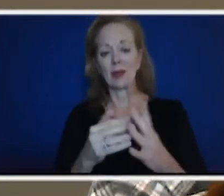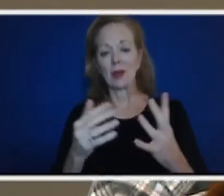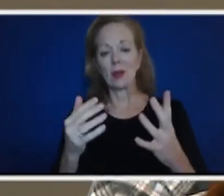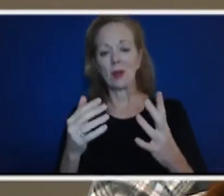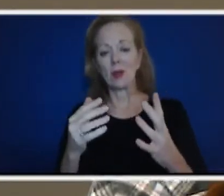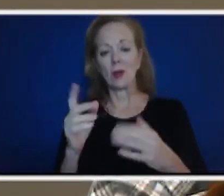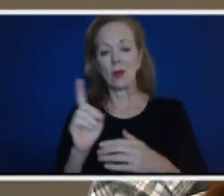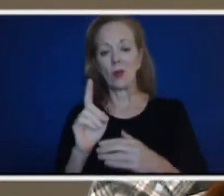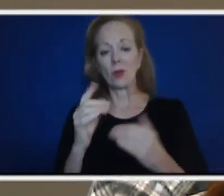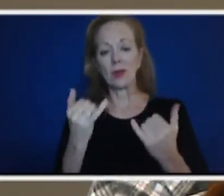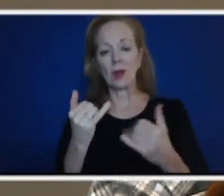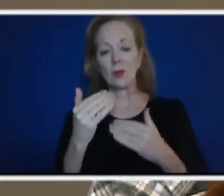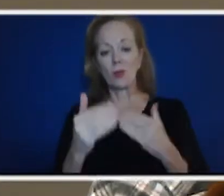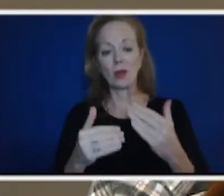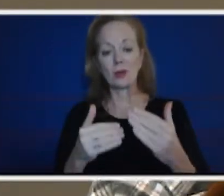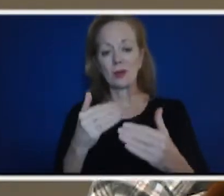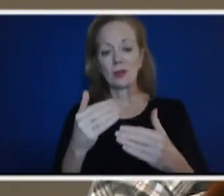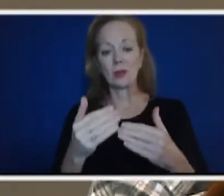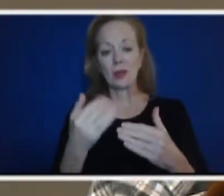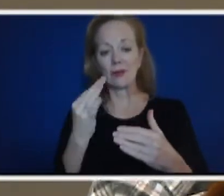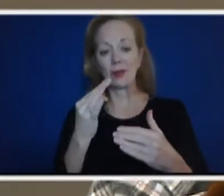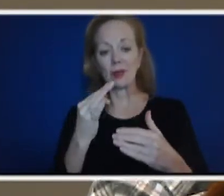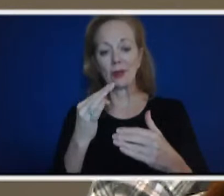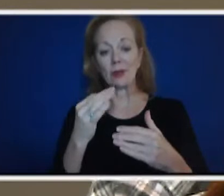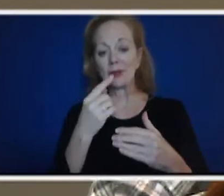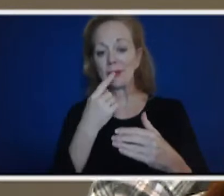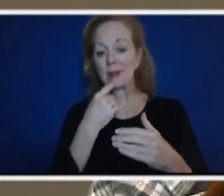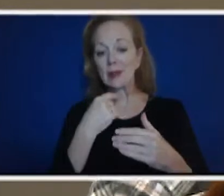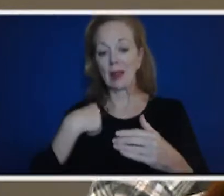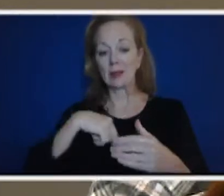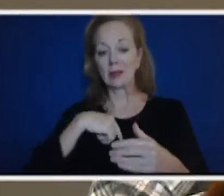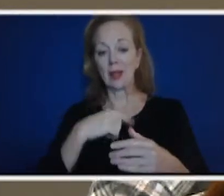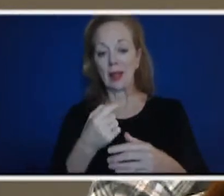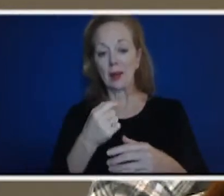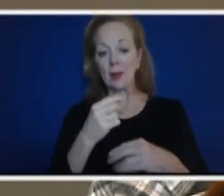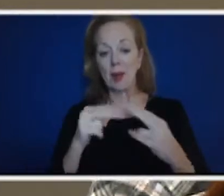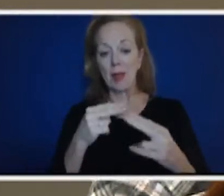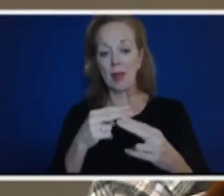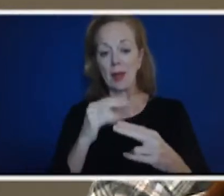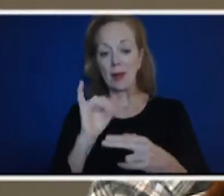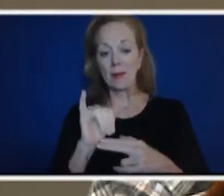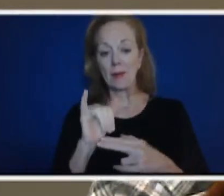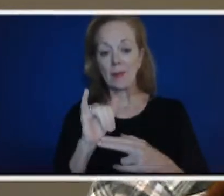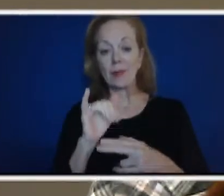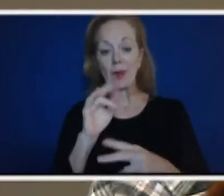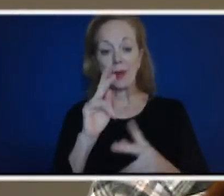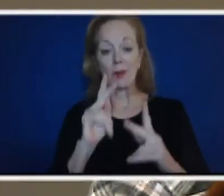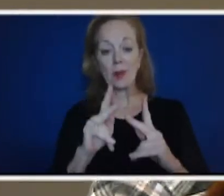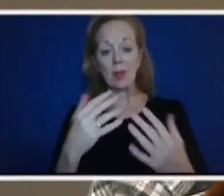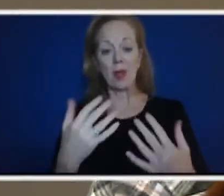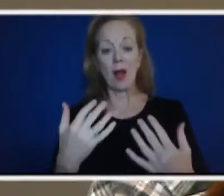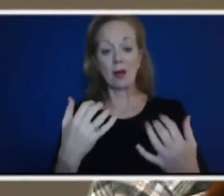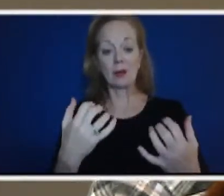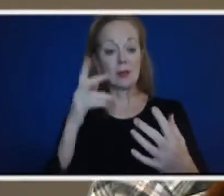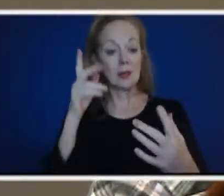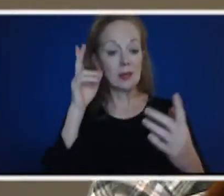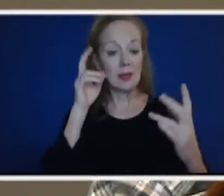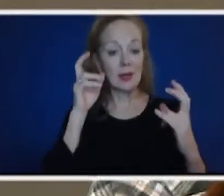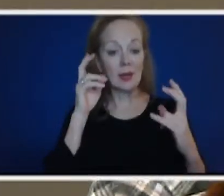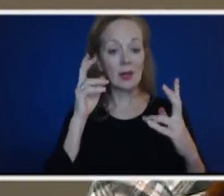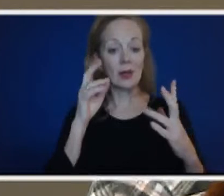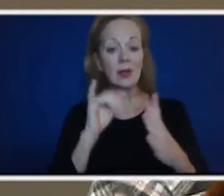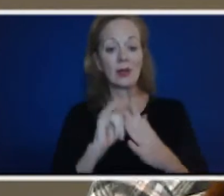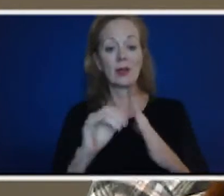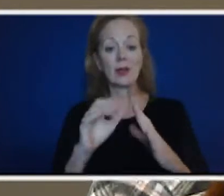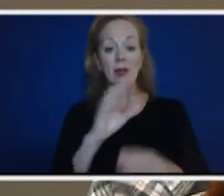current process? If you could just tell us a little bit about it so that people in the audience can hear it, and council